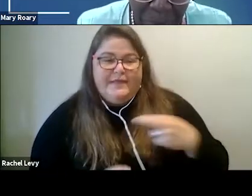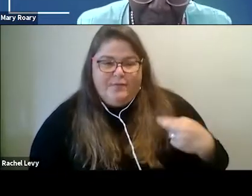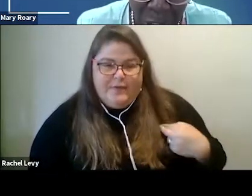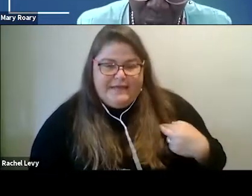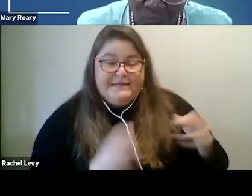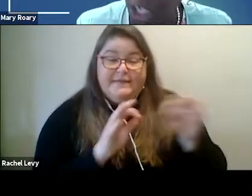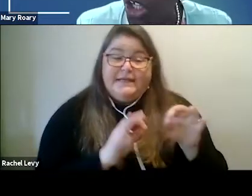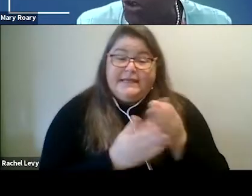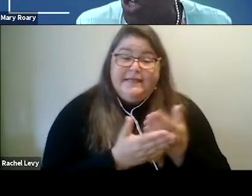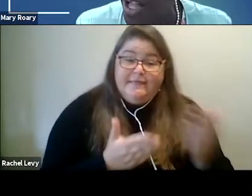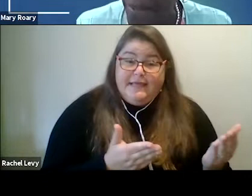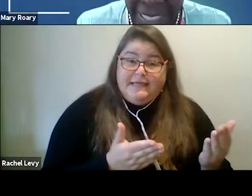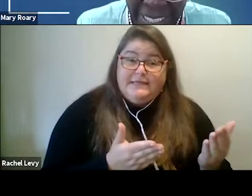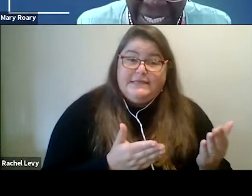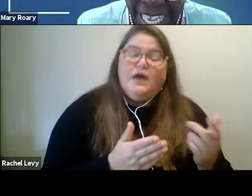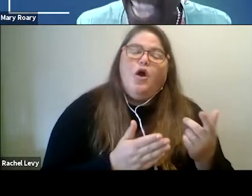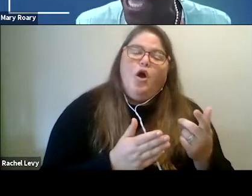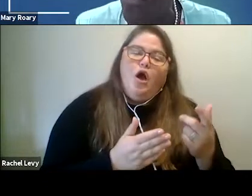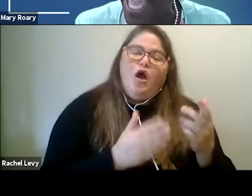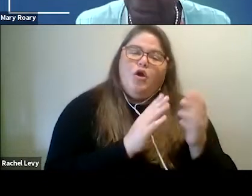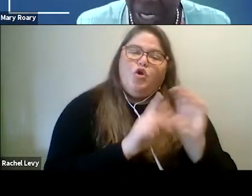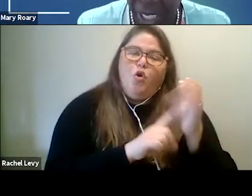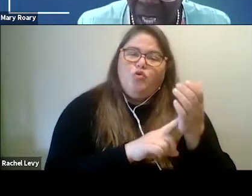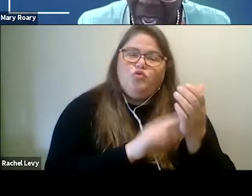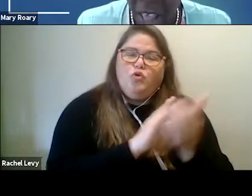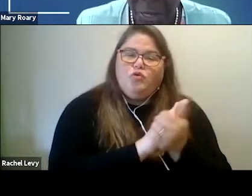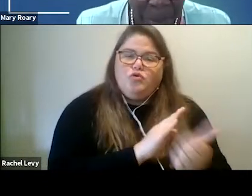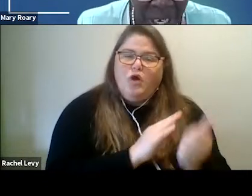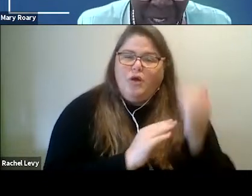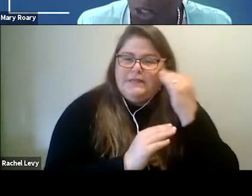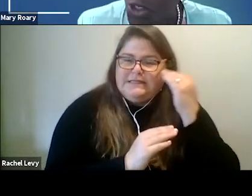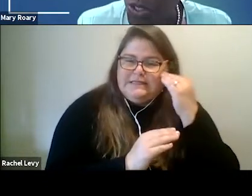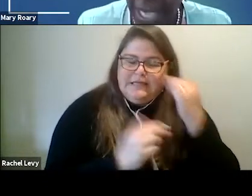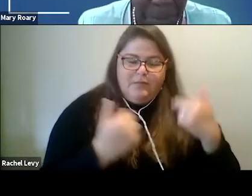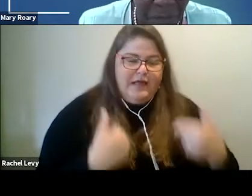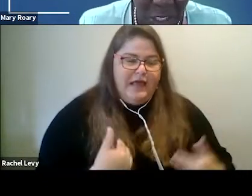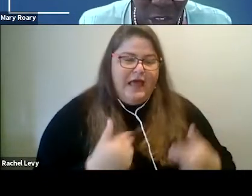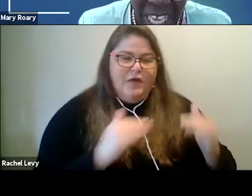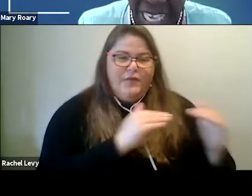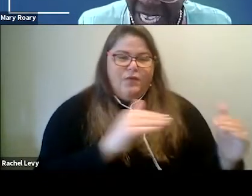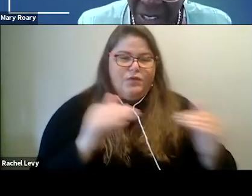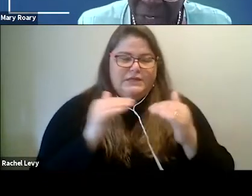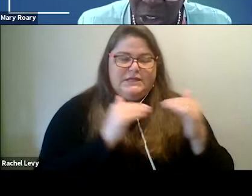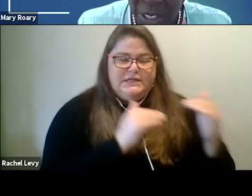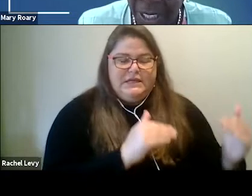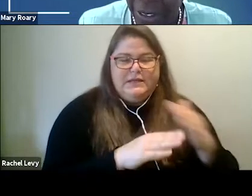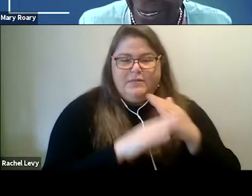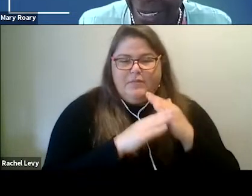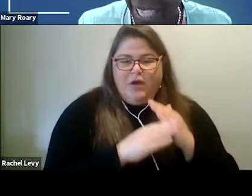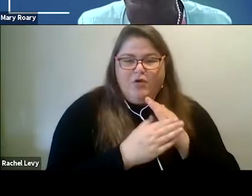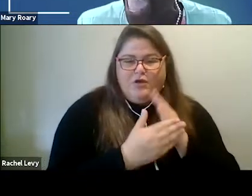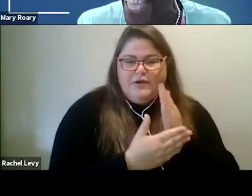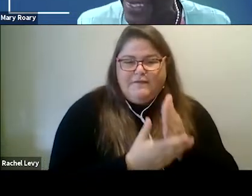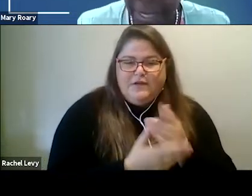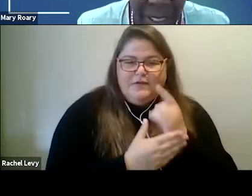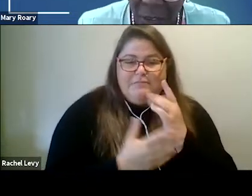that emerged were cultural competency and health equity. The barriers in suicide prevention and interventions, such as the